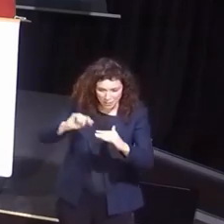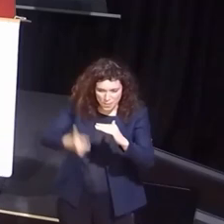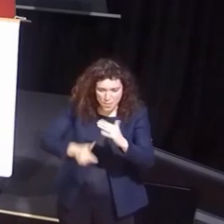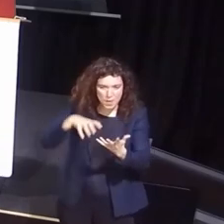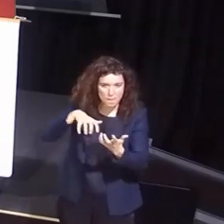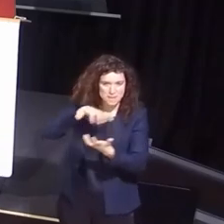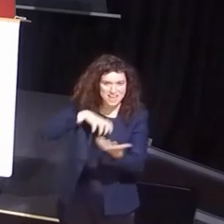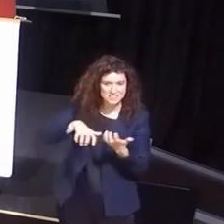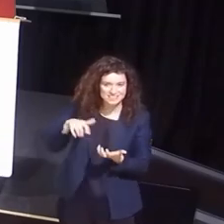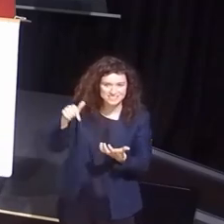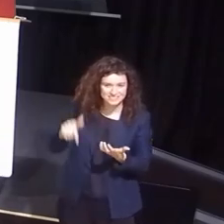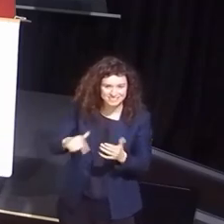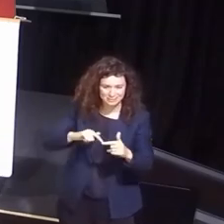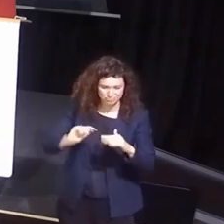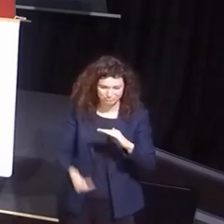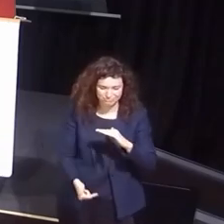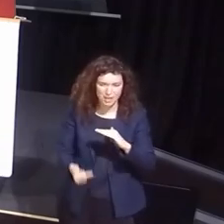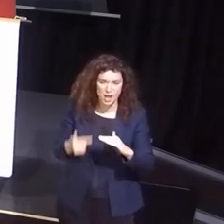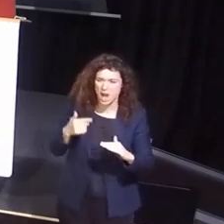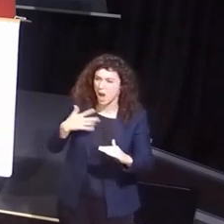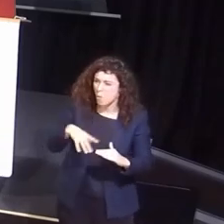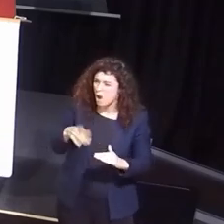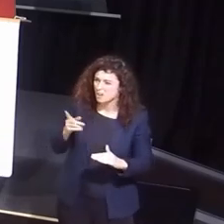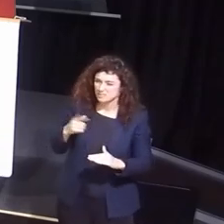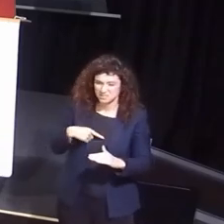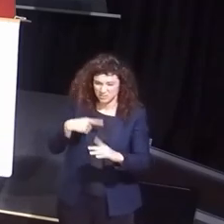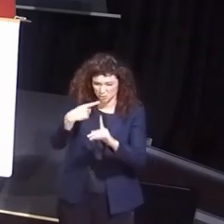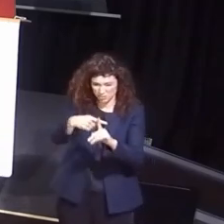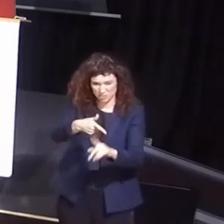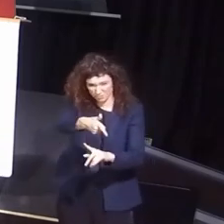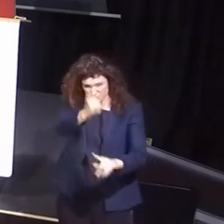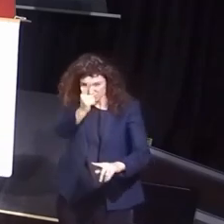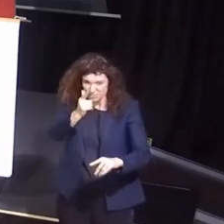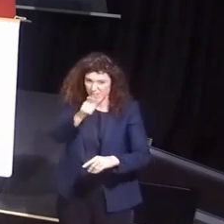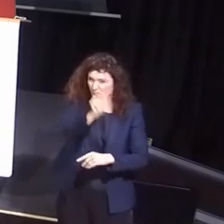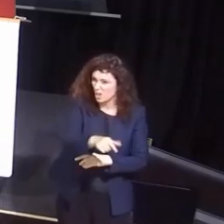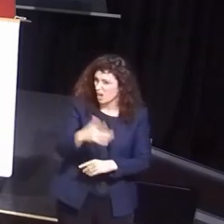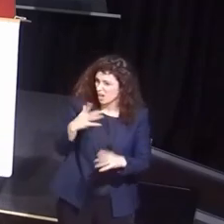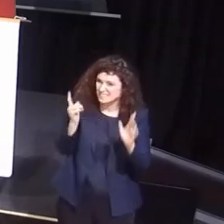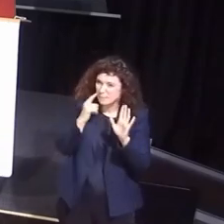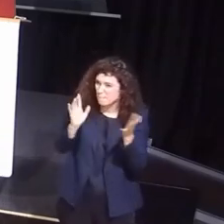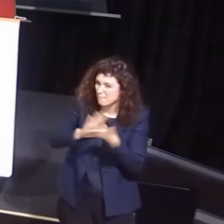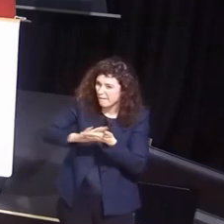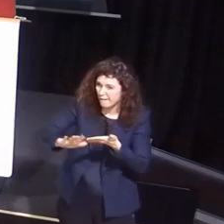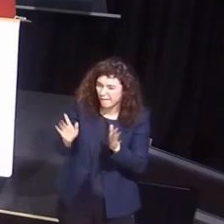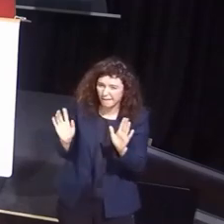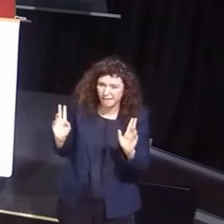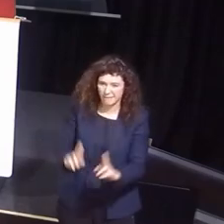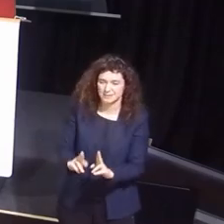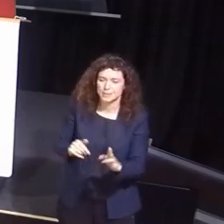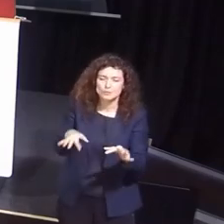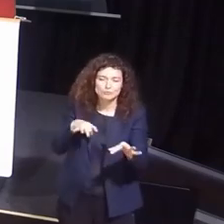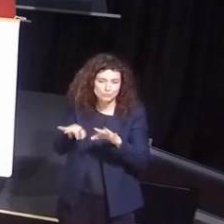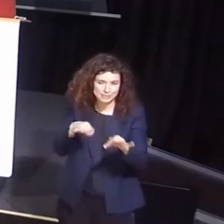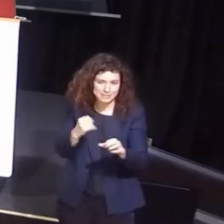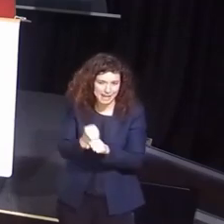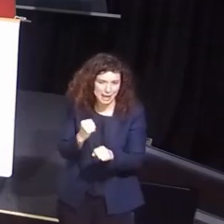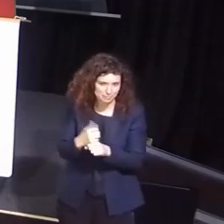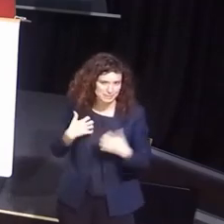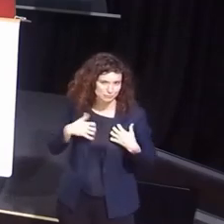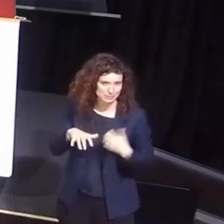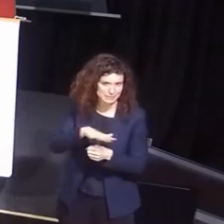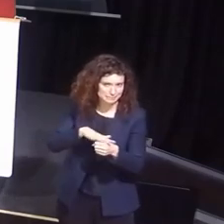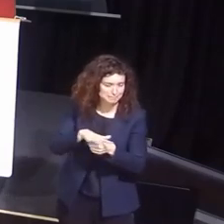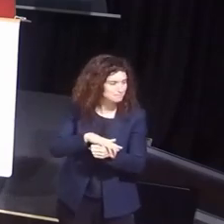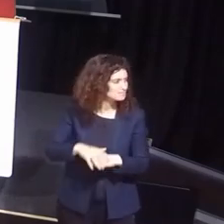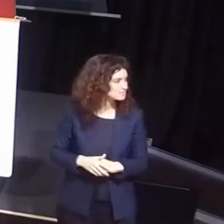was like, I just want to point my men to go and shoot at that thing. Please? So real-time strategy games, if they were simpler. Mm-hmm. Command &